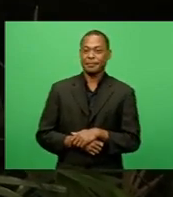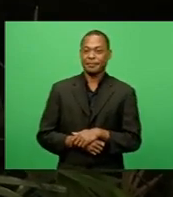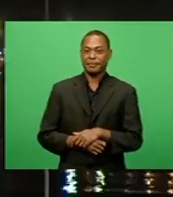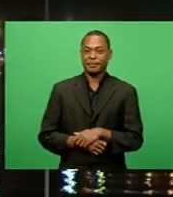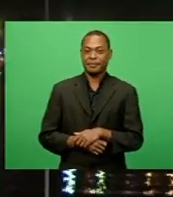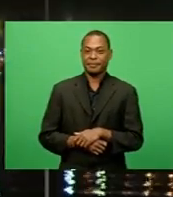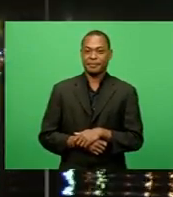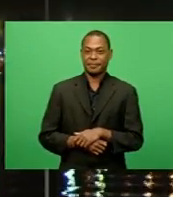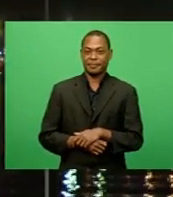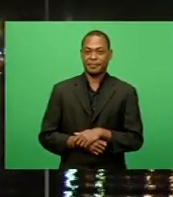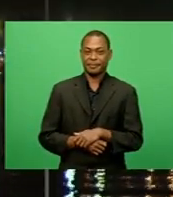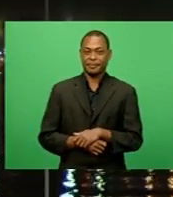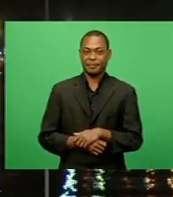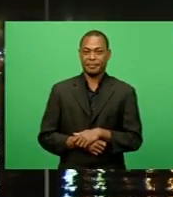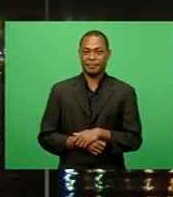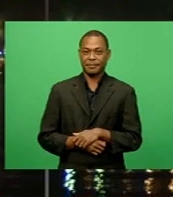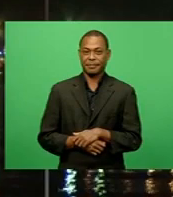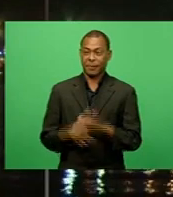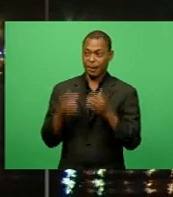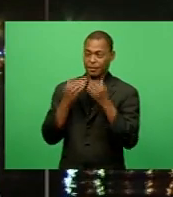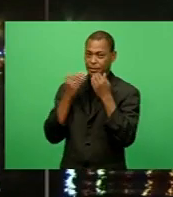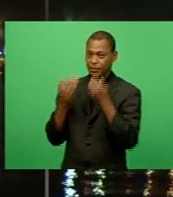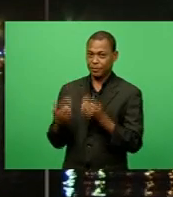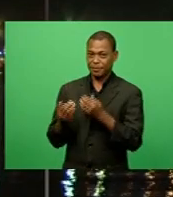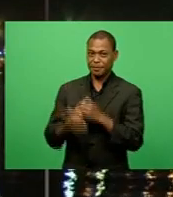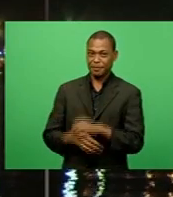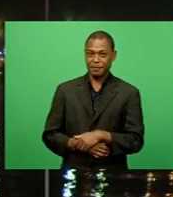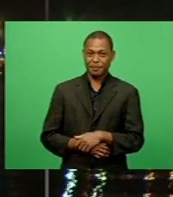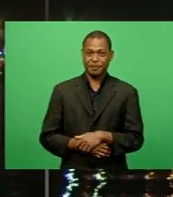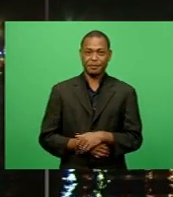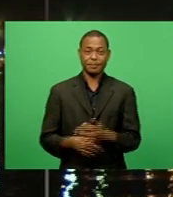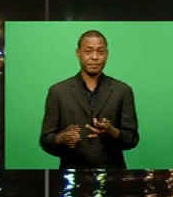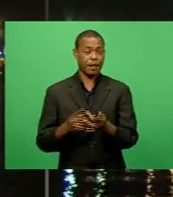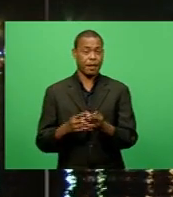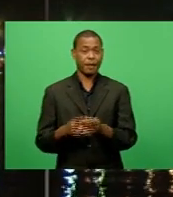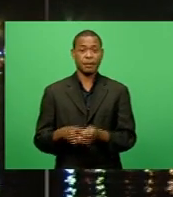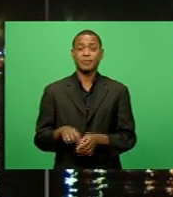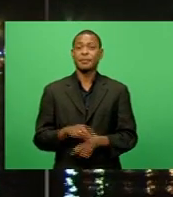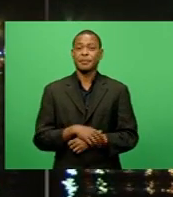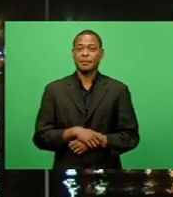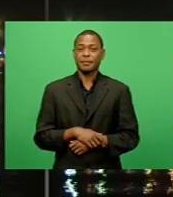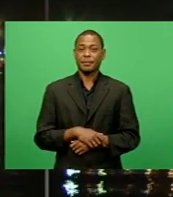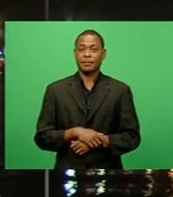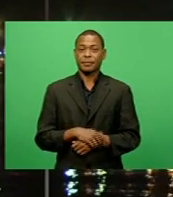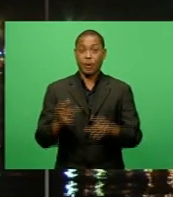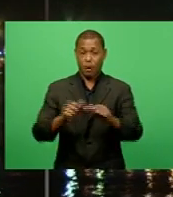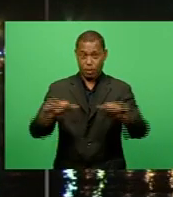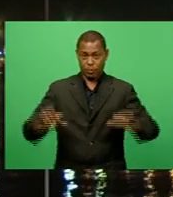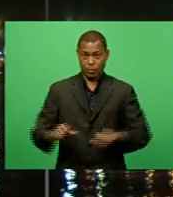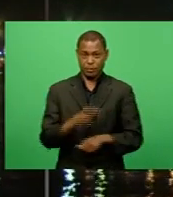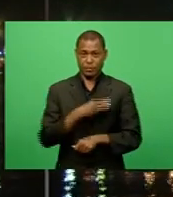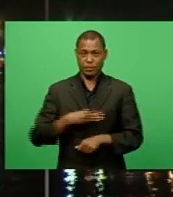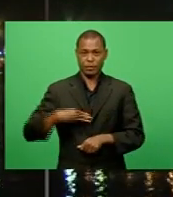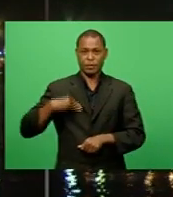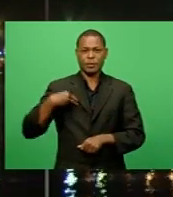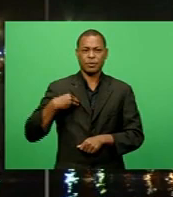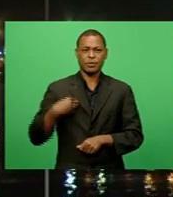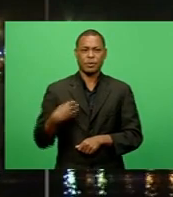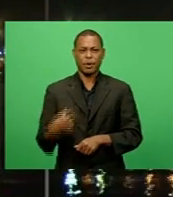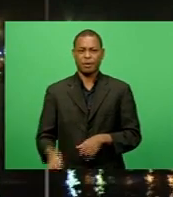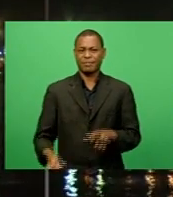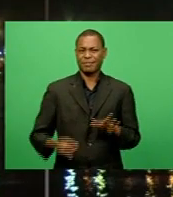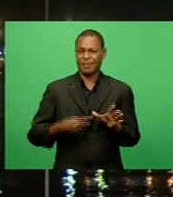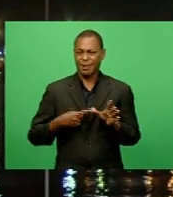Edwin. Thank you very much, Kelly. On to other news. The Agriculture Ministry, through the Agro Marketing Authority, is